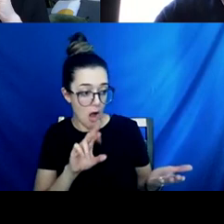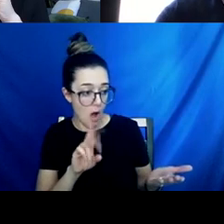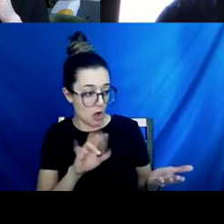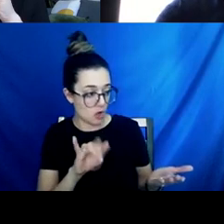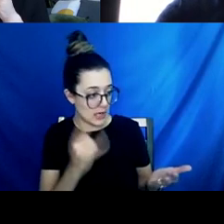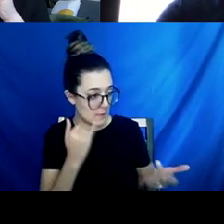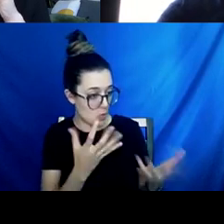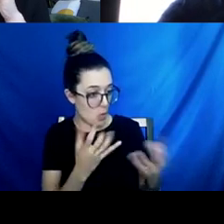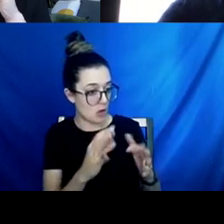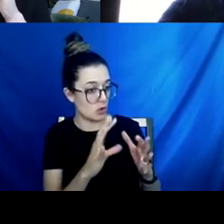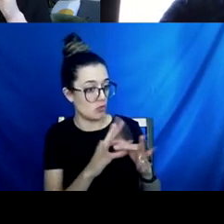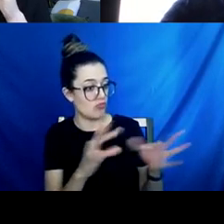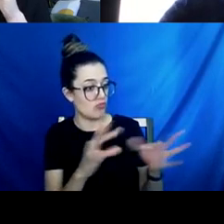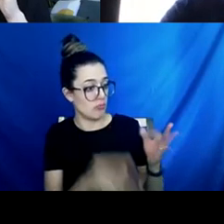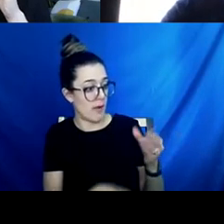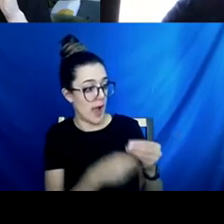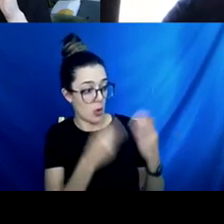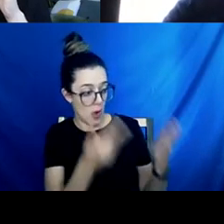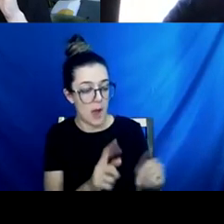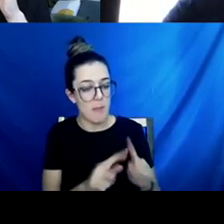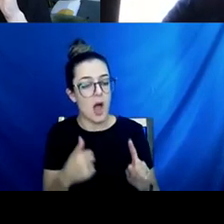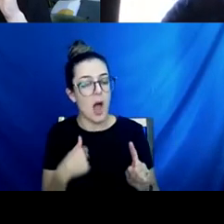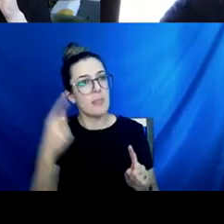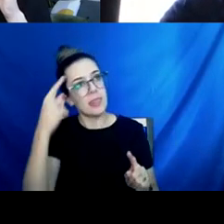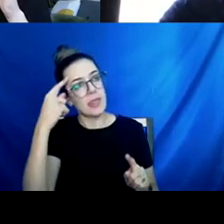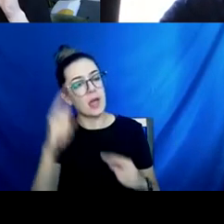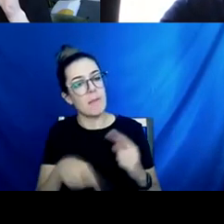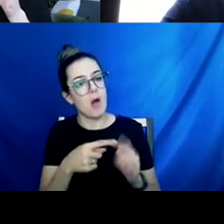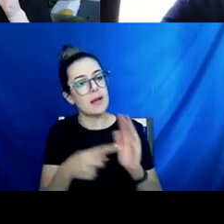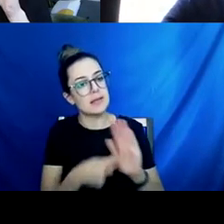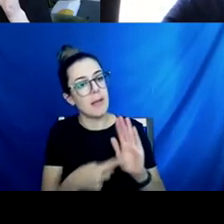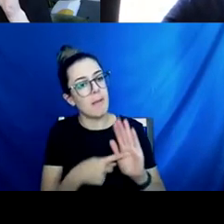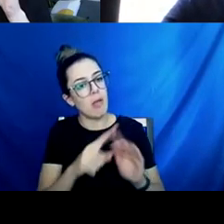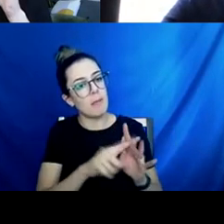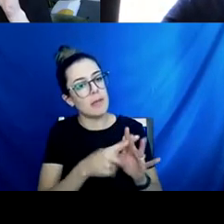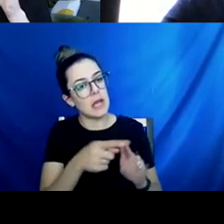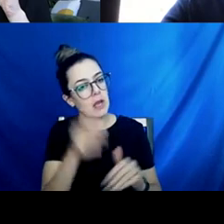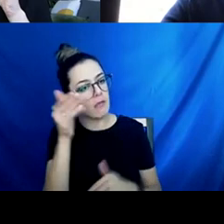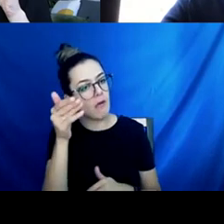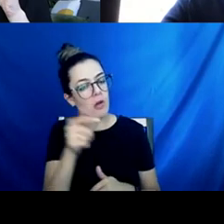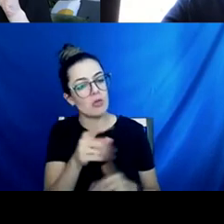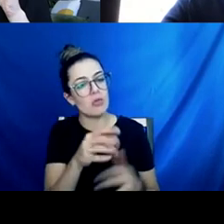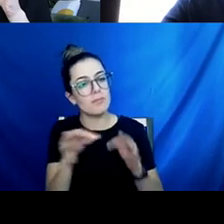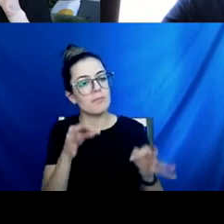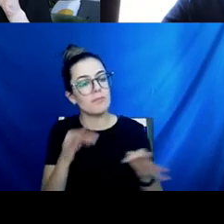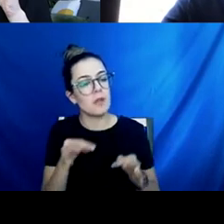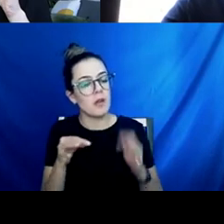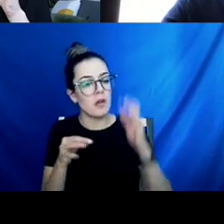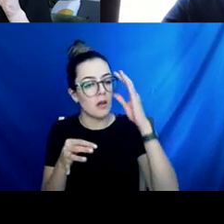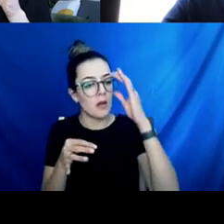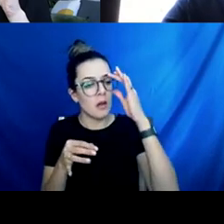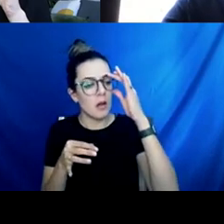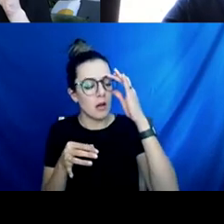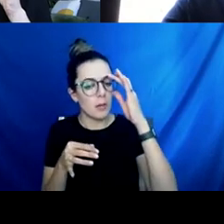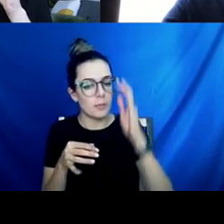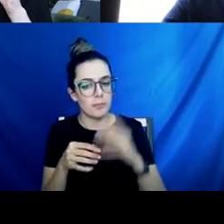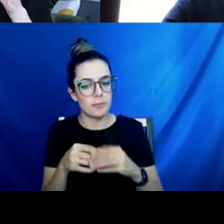it. Yeah, I don't have some. Do any of you have an answer? Tell